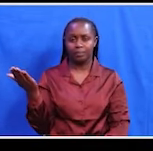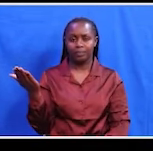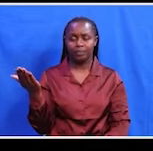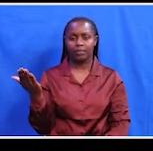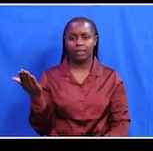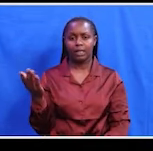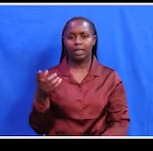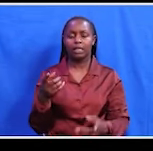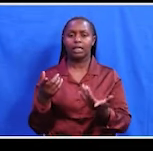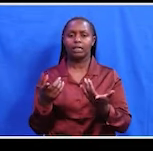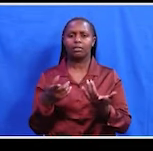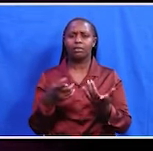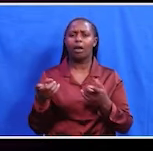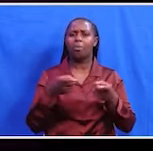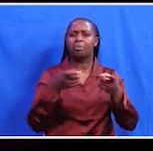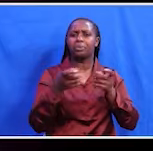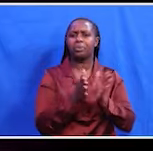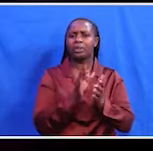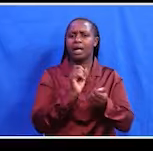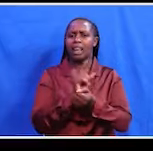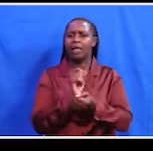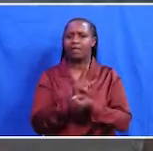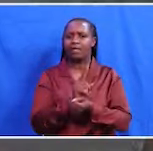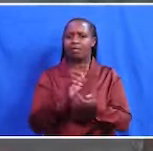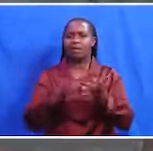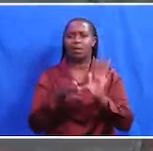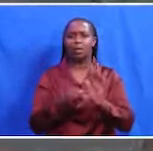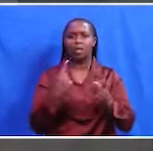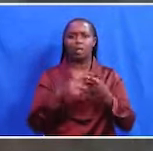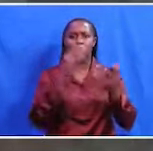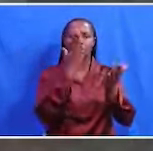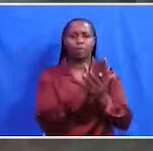I'm told there are 11 donkeys. So from tractor to donkeys.